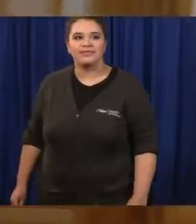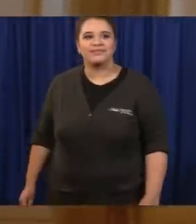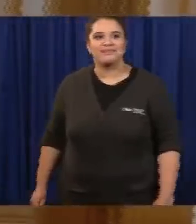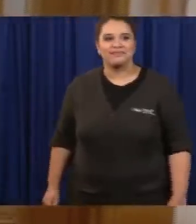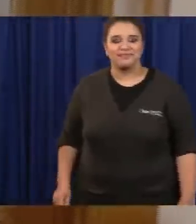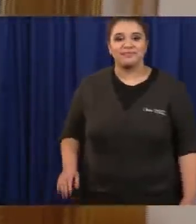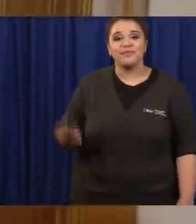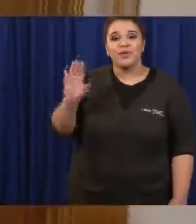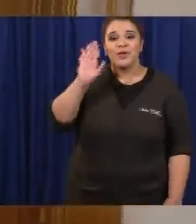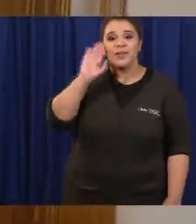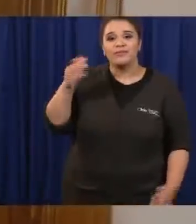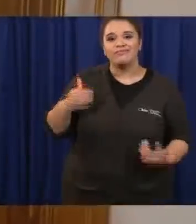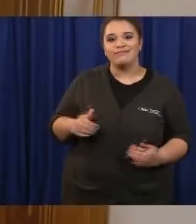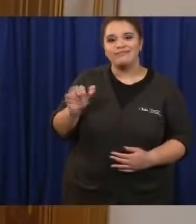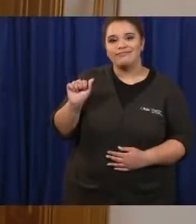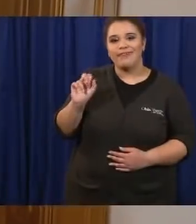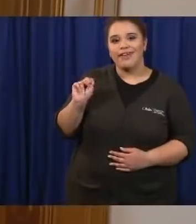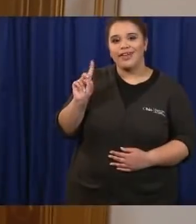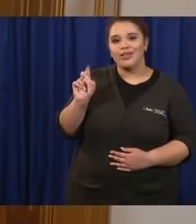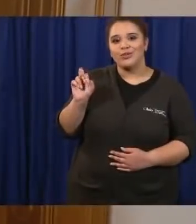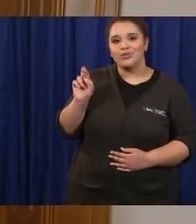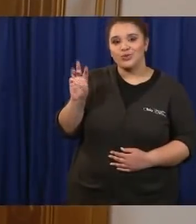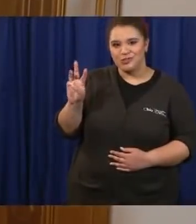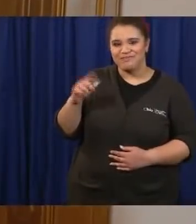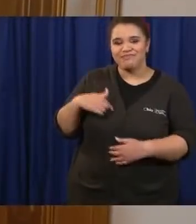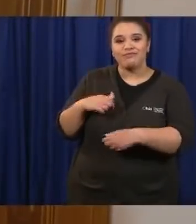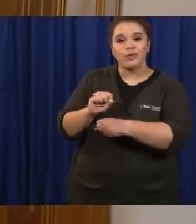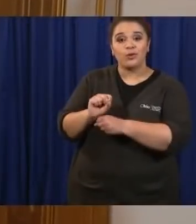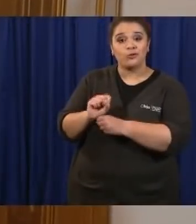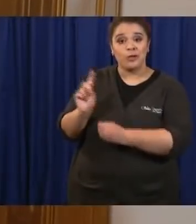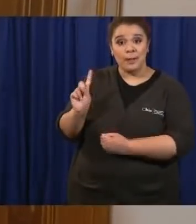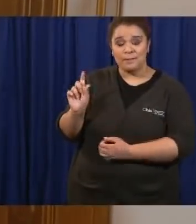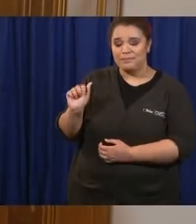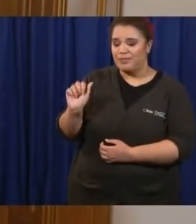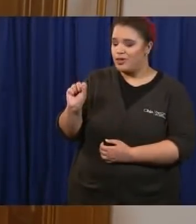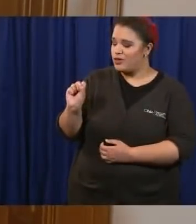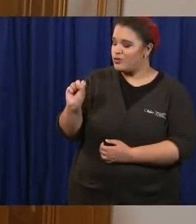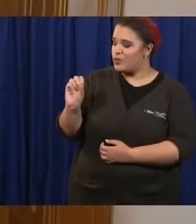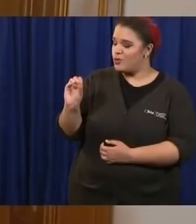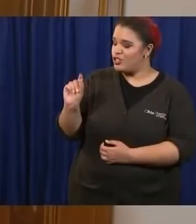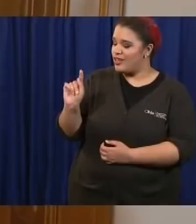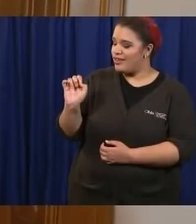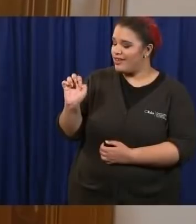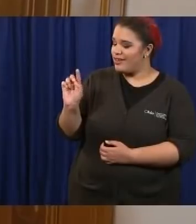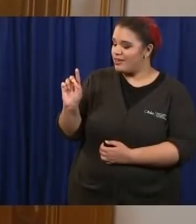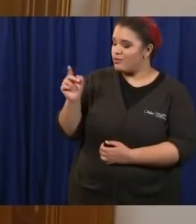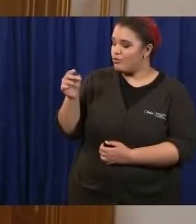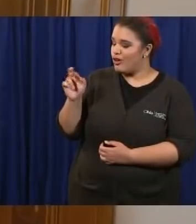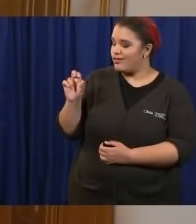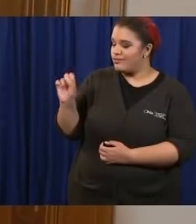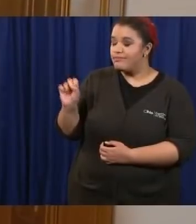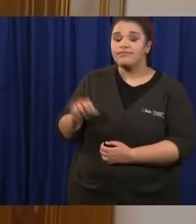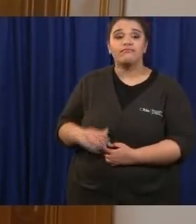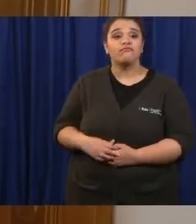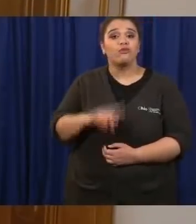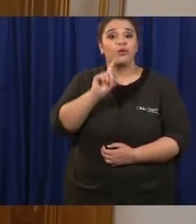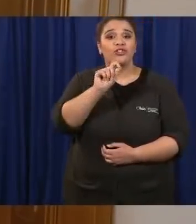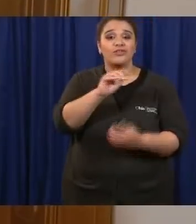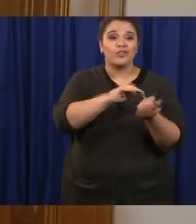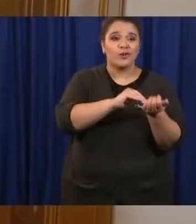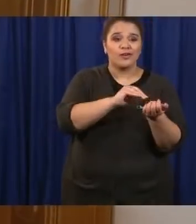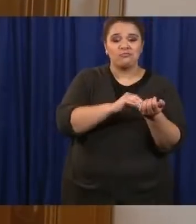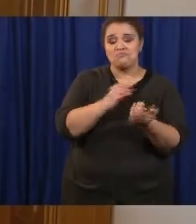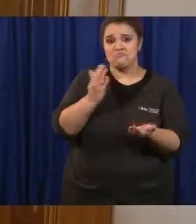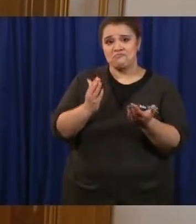Hi, it's Andrew Welsh-Huggins with the Associated Press. And this question is for Dr. Acton and maybe